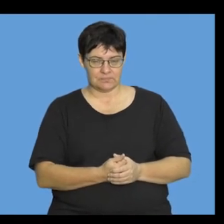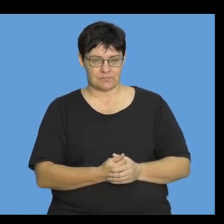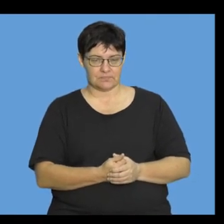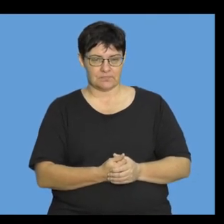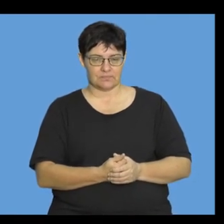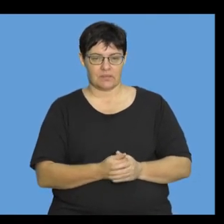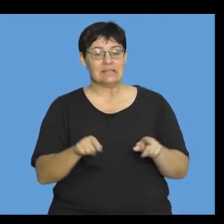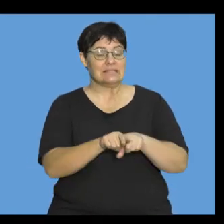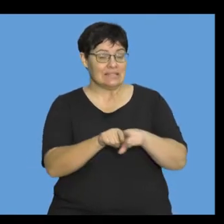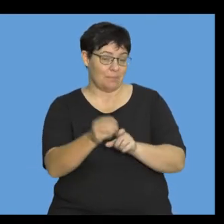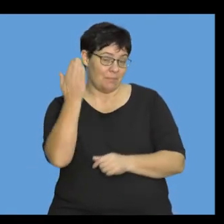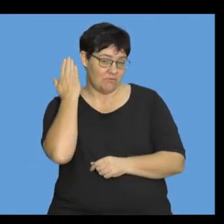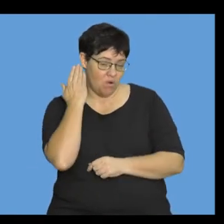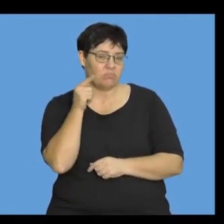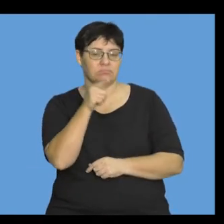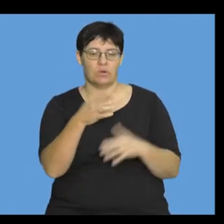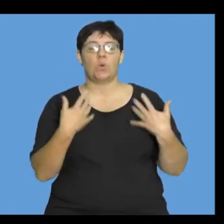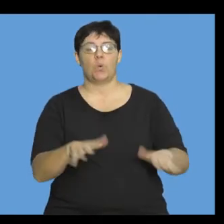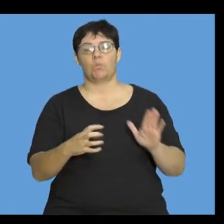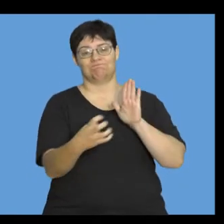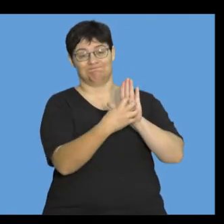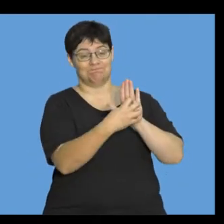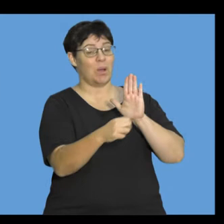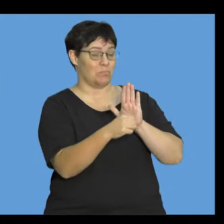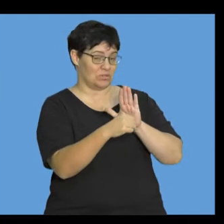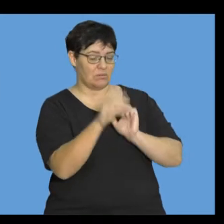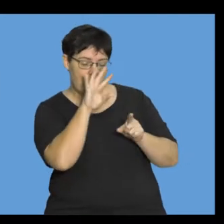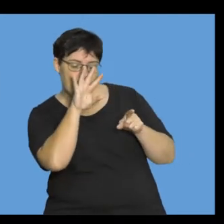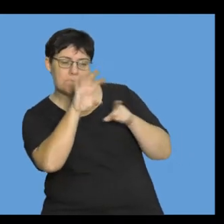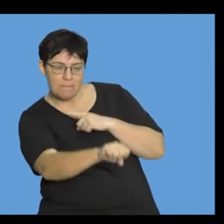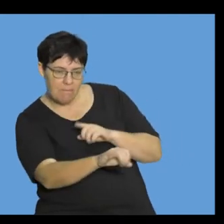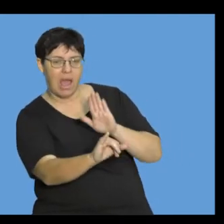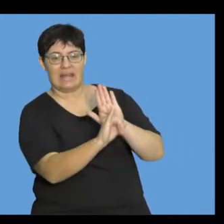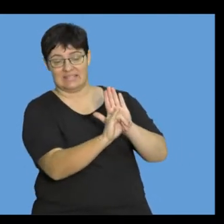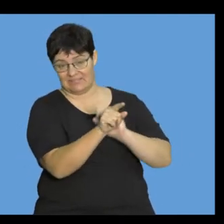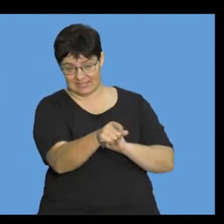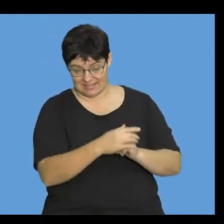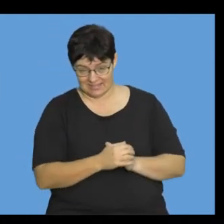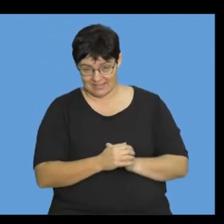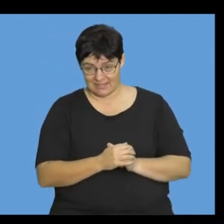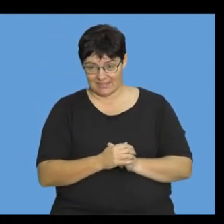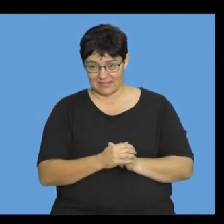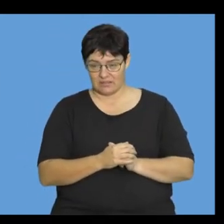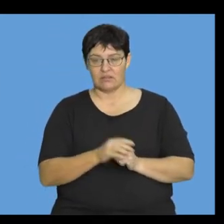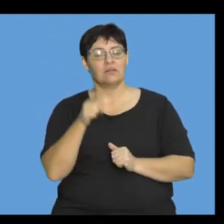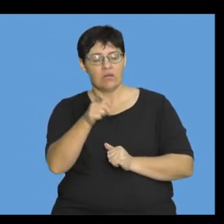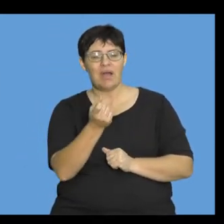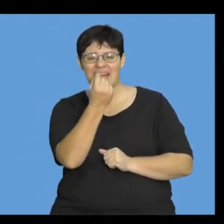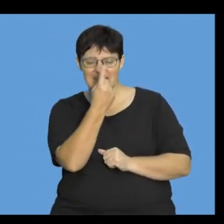Okay, guys, as I said to you before, this is an important diagram for you to be able, all right, to understand. Now,